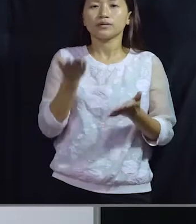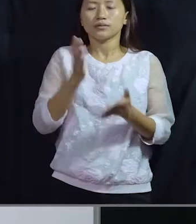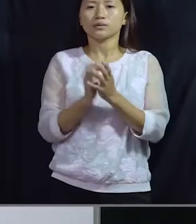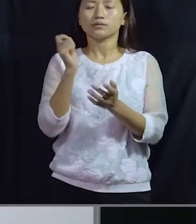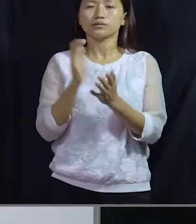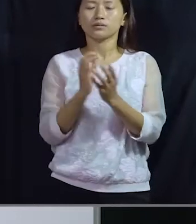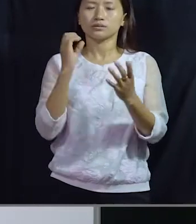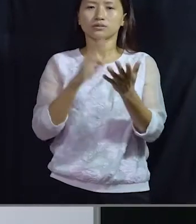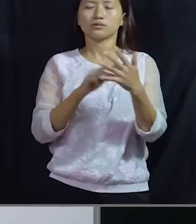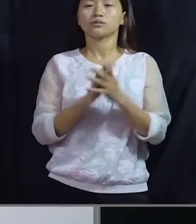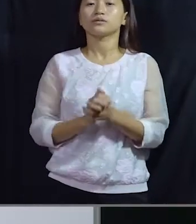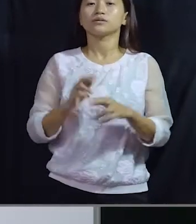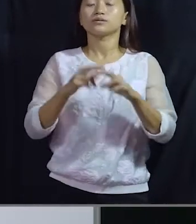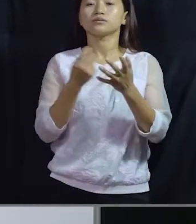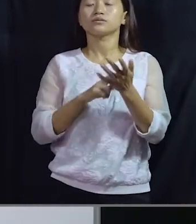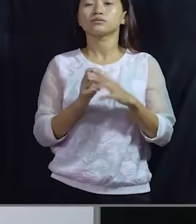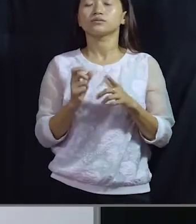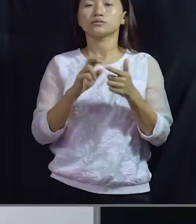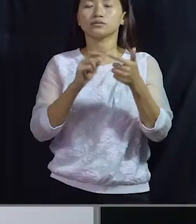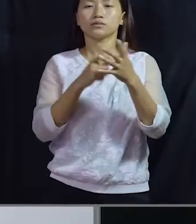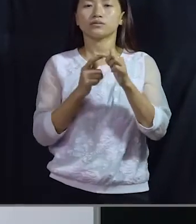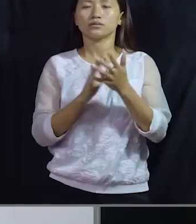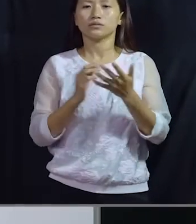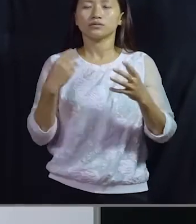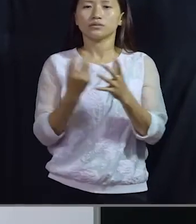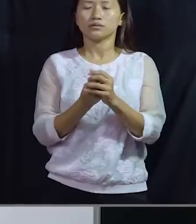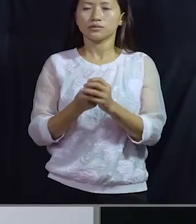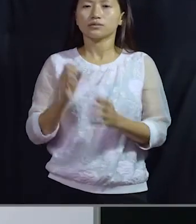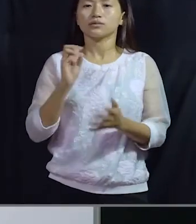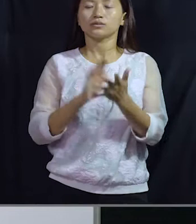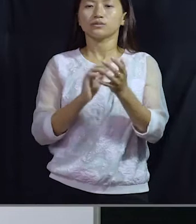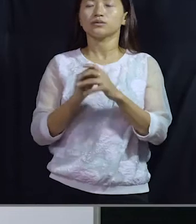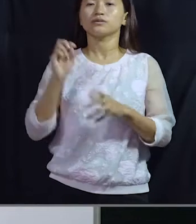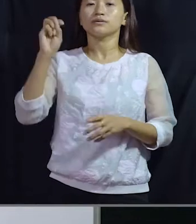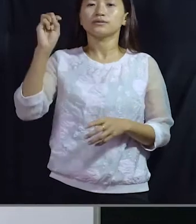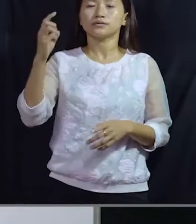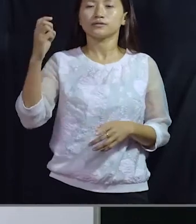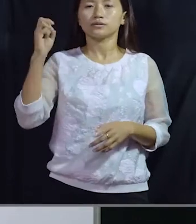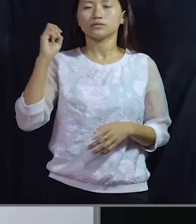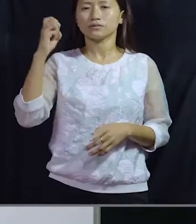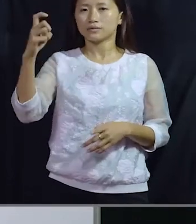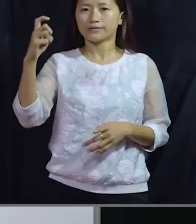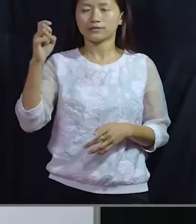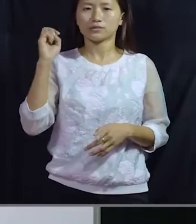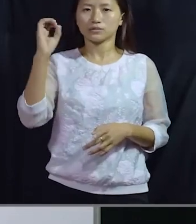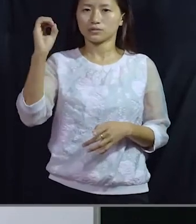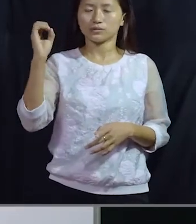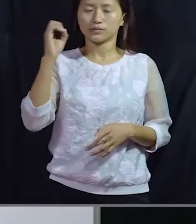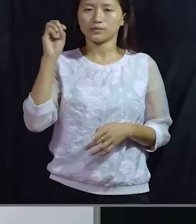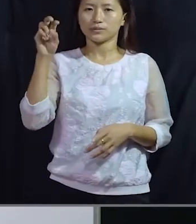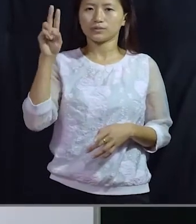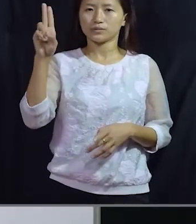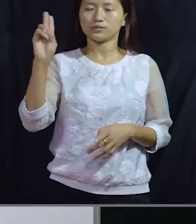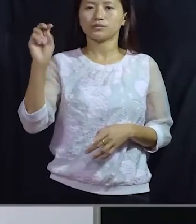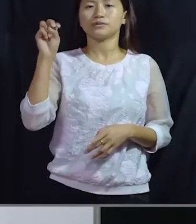workmen's compensation fund was determined to be 7,200. Investments are to be brought down